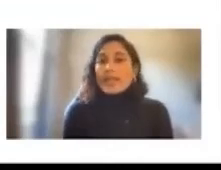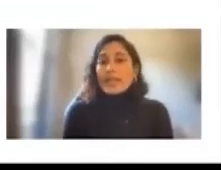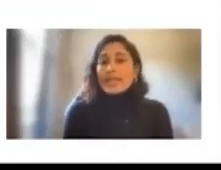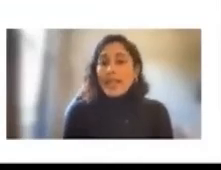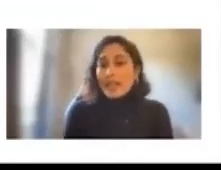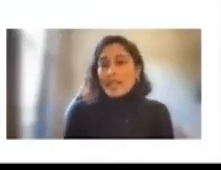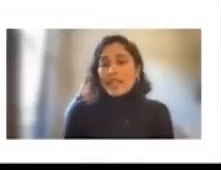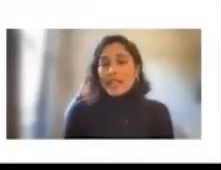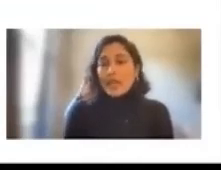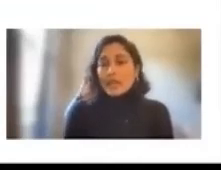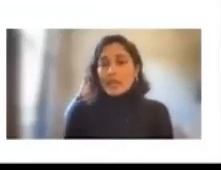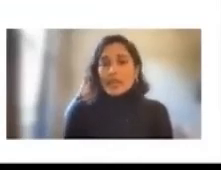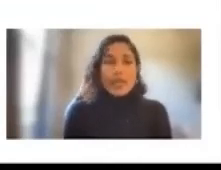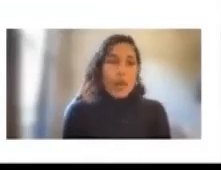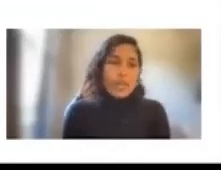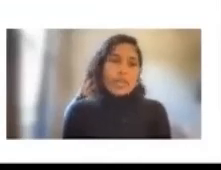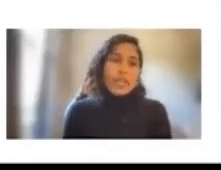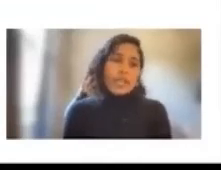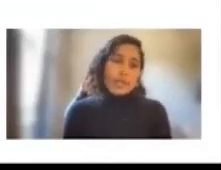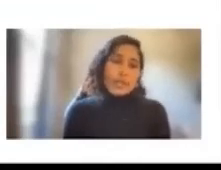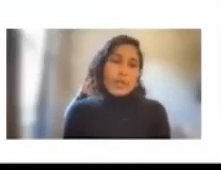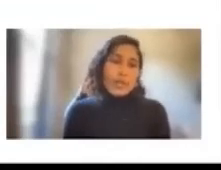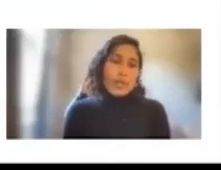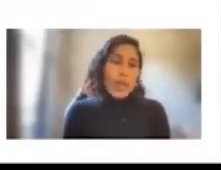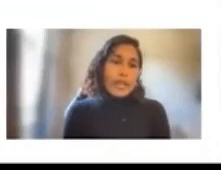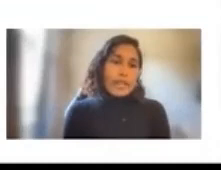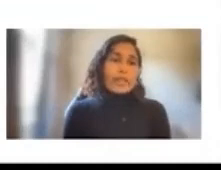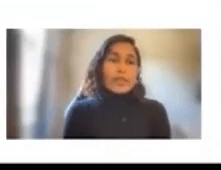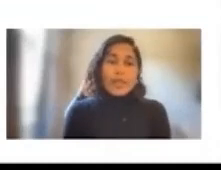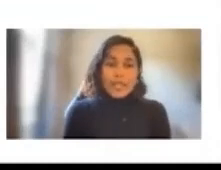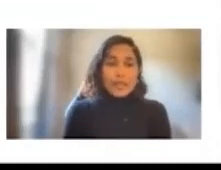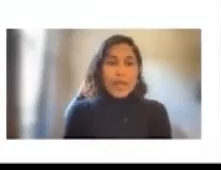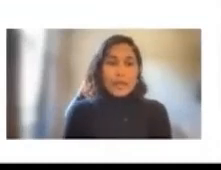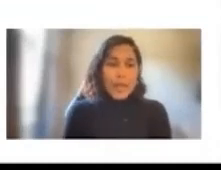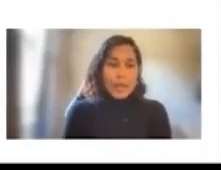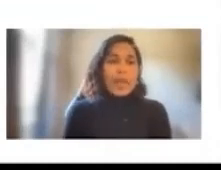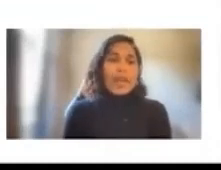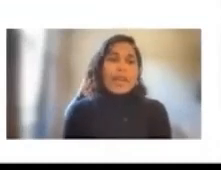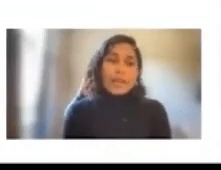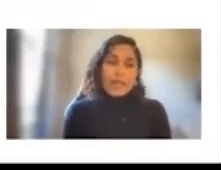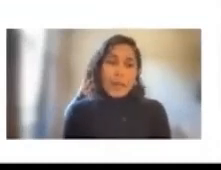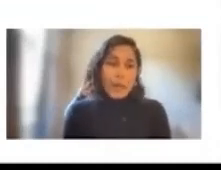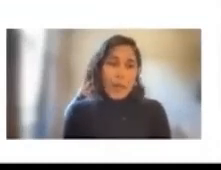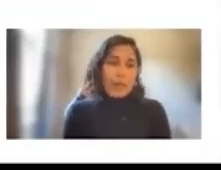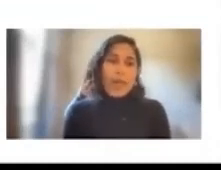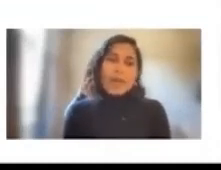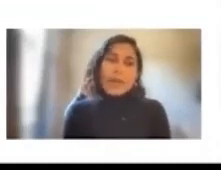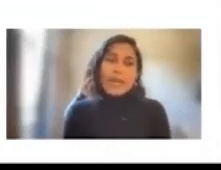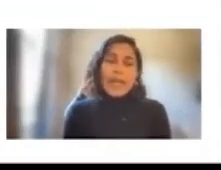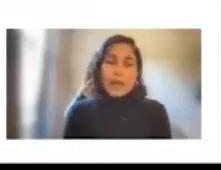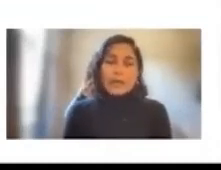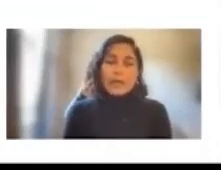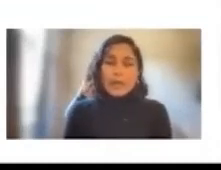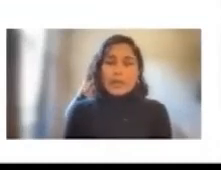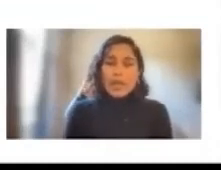2021, compared to younger injecting drug users, older injecting drug users were more likely to identify as male, live in their own home, and